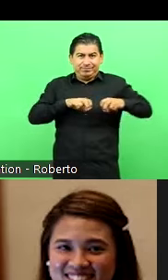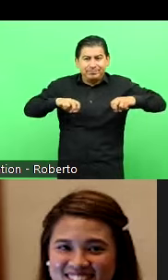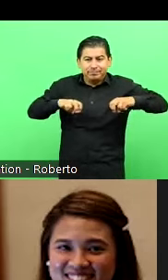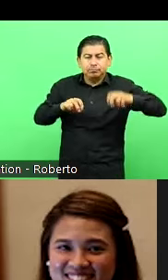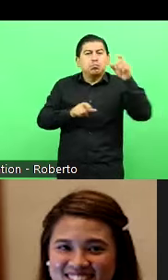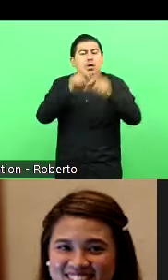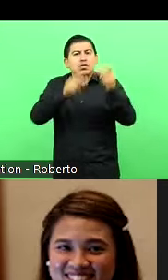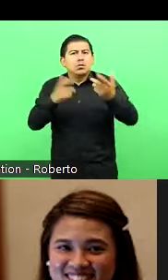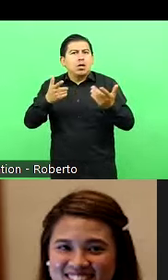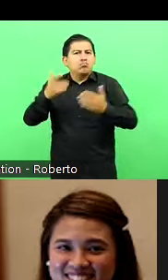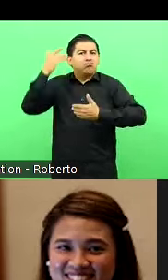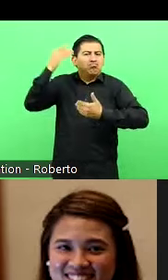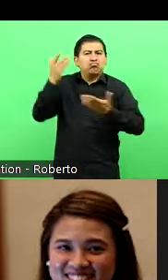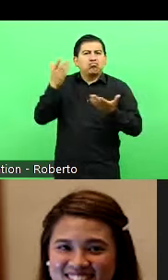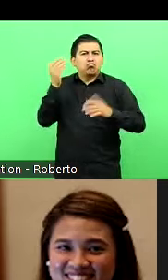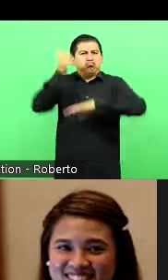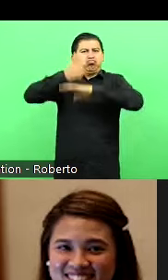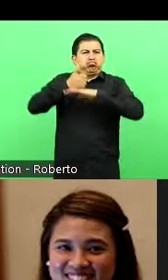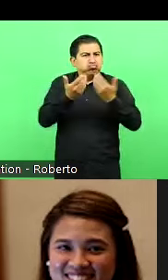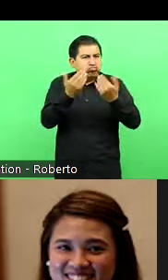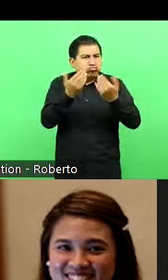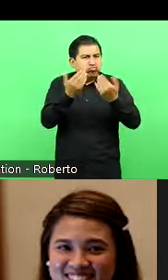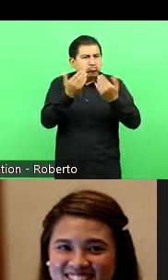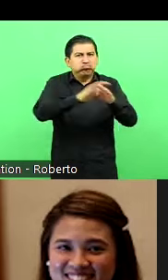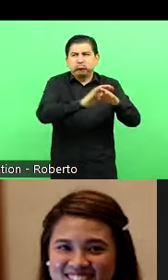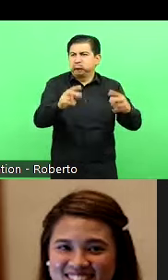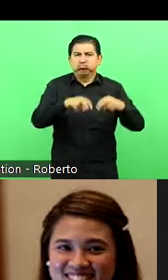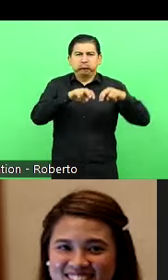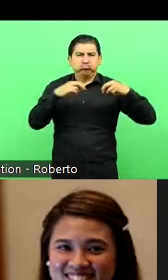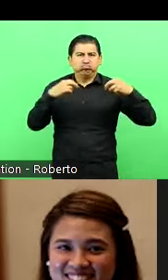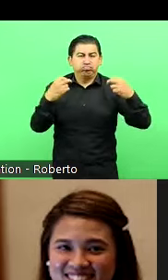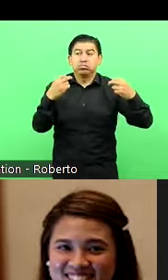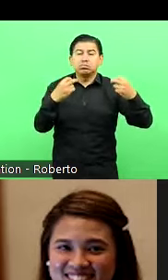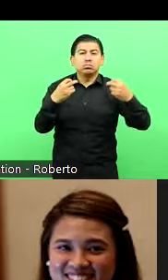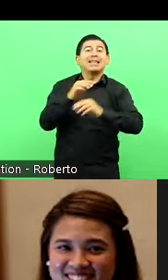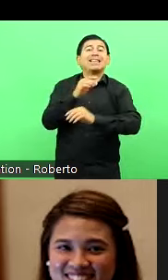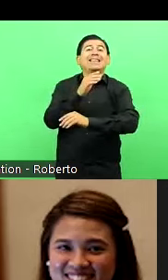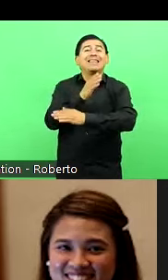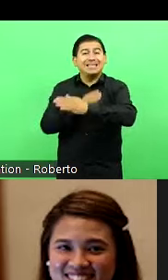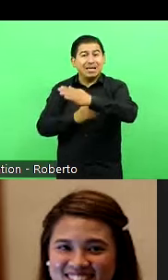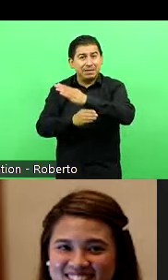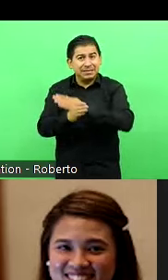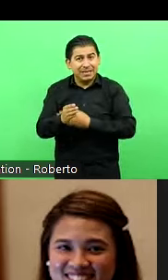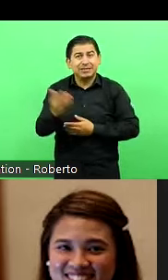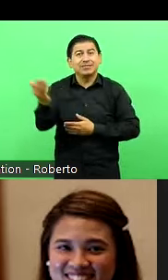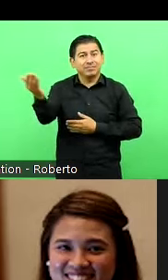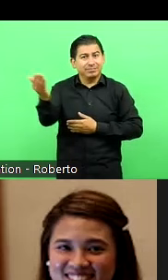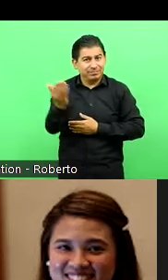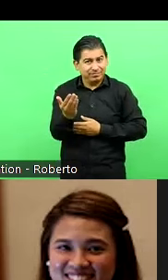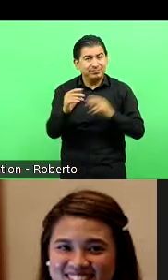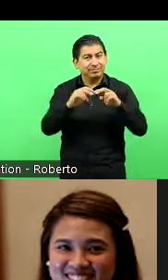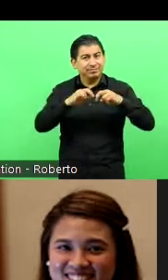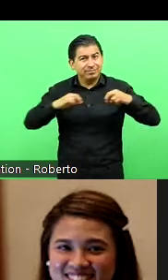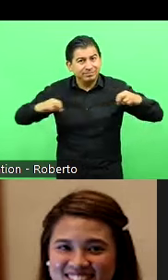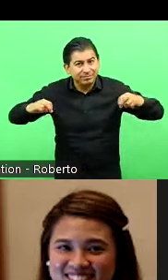that uh, we also know what is happening on the ground, and it's not just a